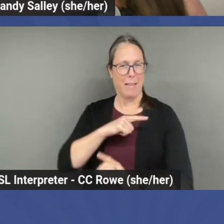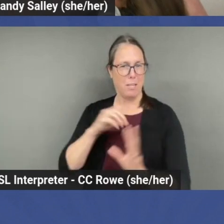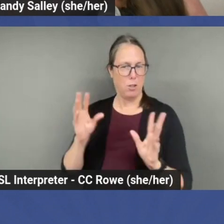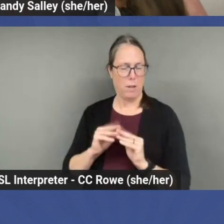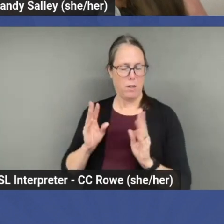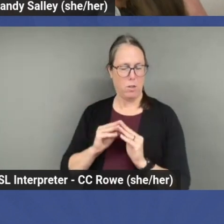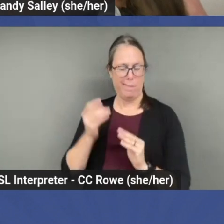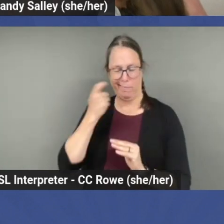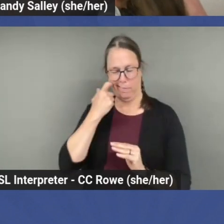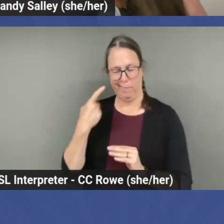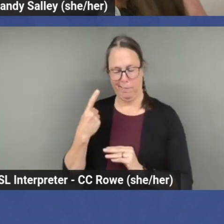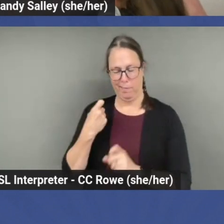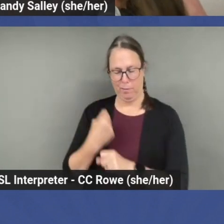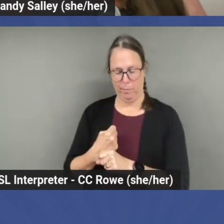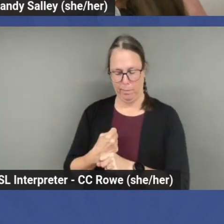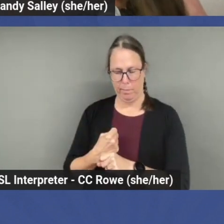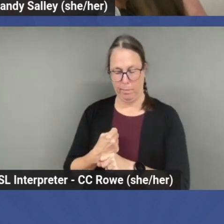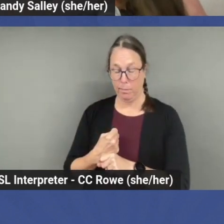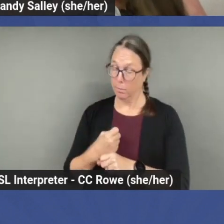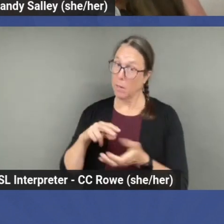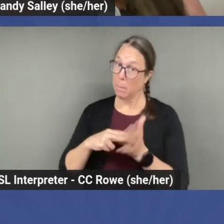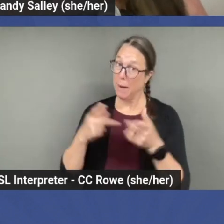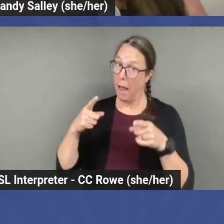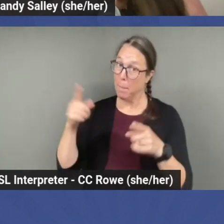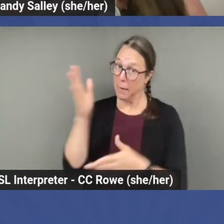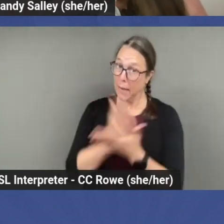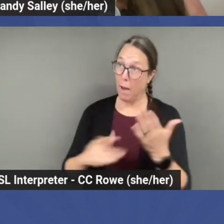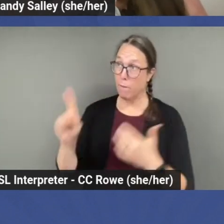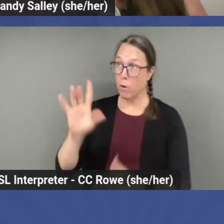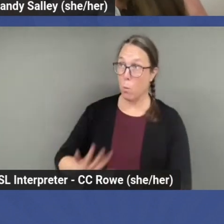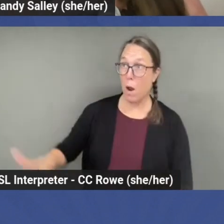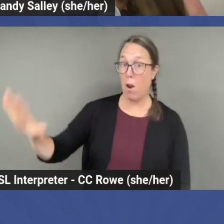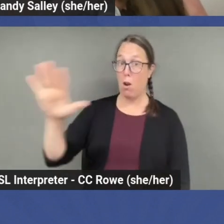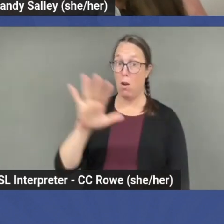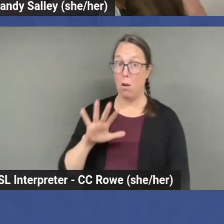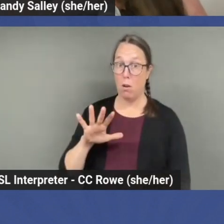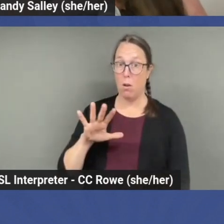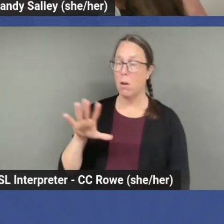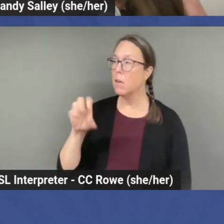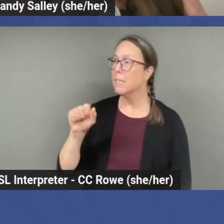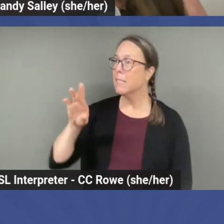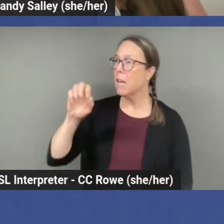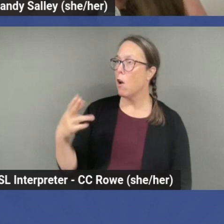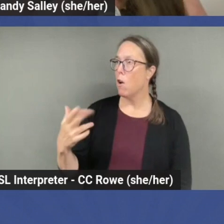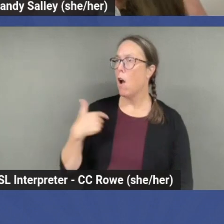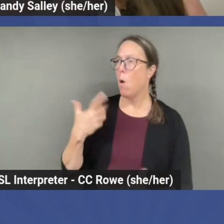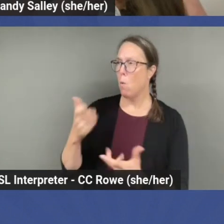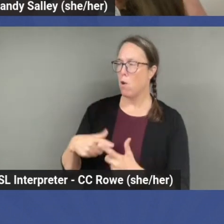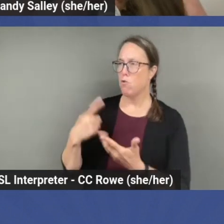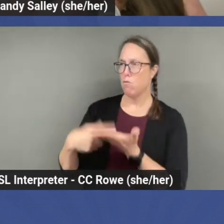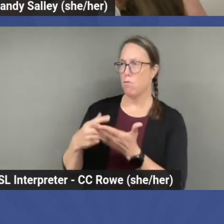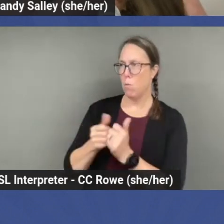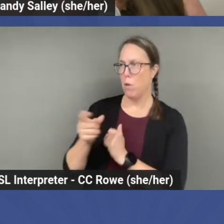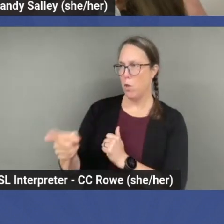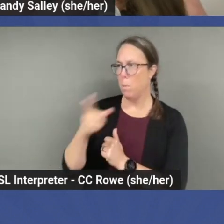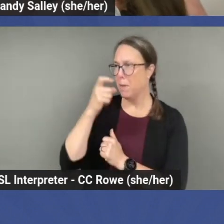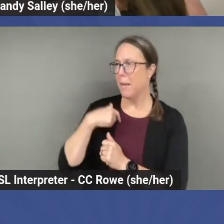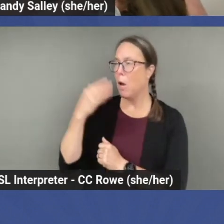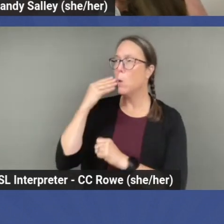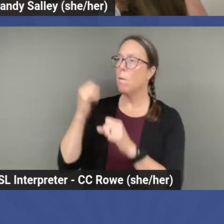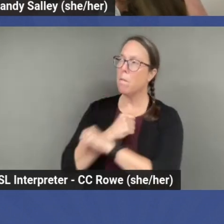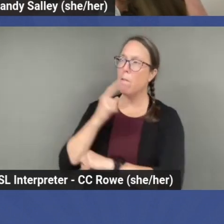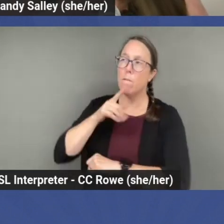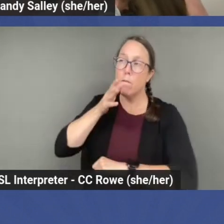year. So it's happening everywhere. And Sarah, I'd love to go to you next because I know Fight for the Future has been like